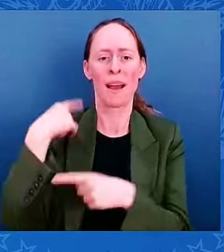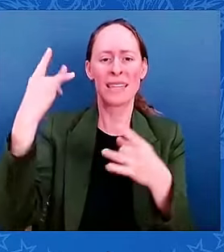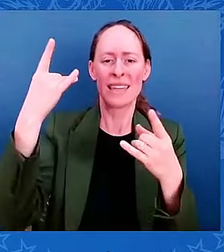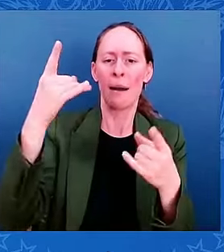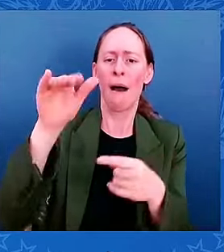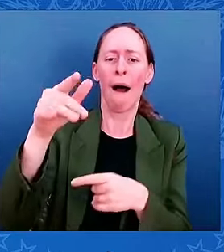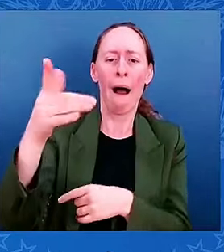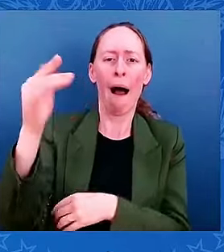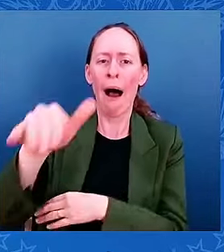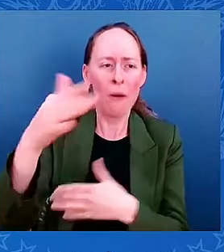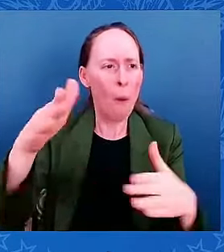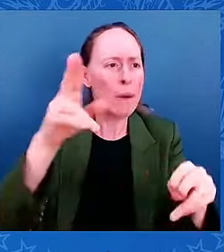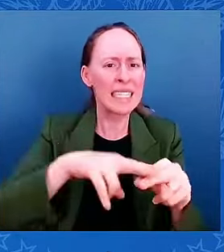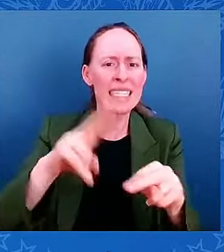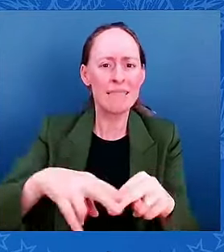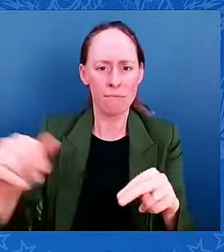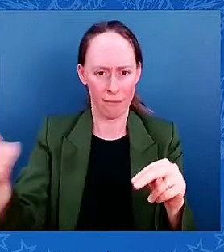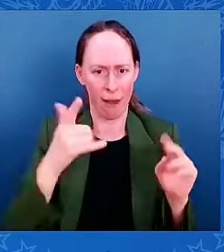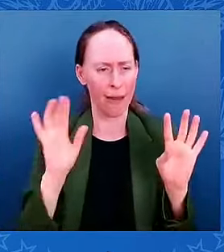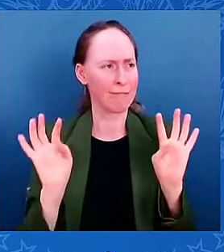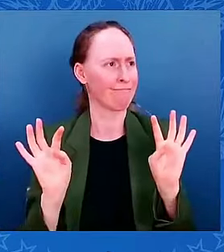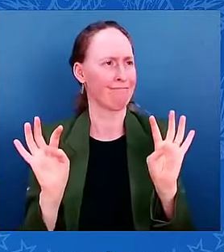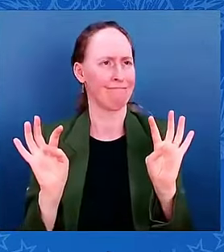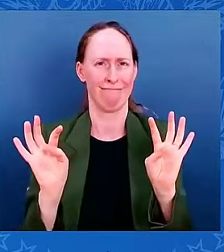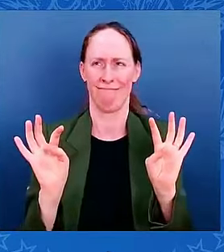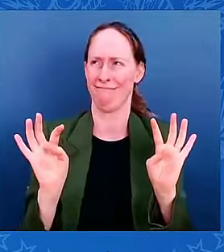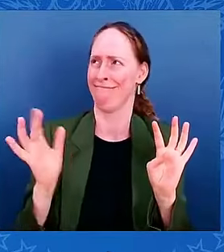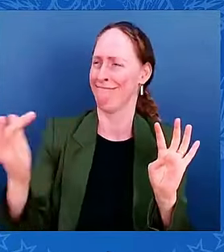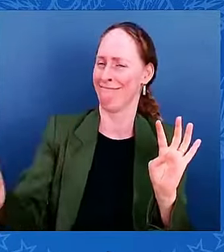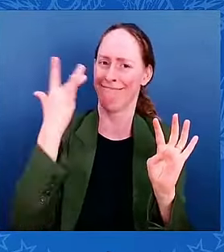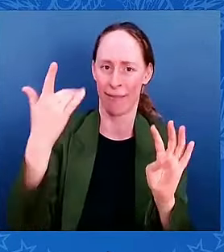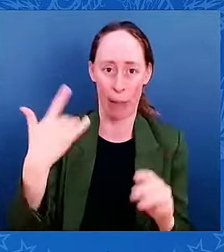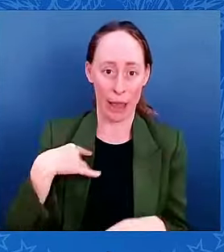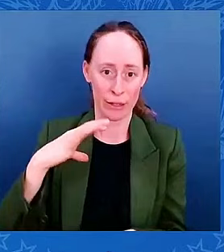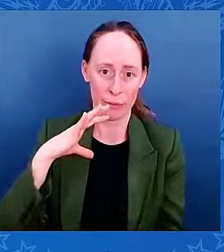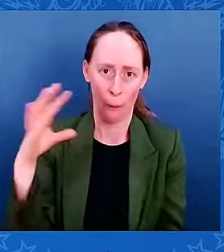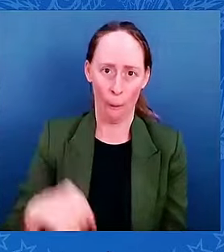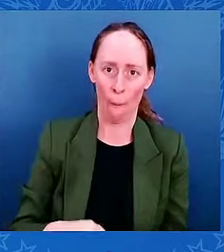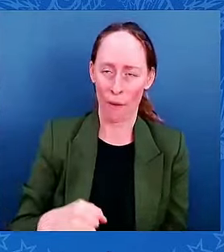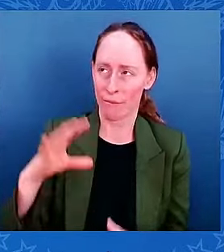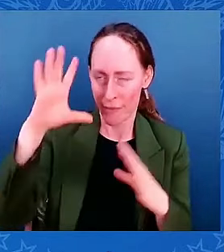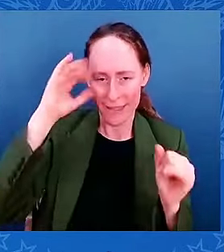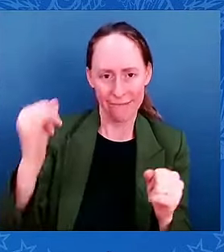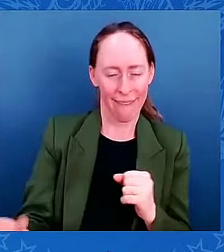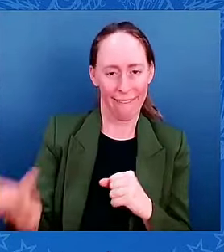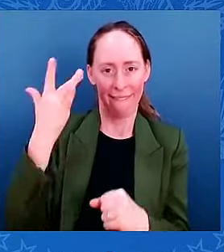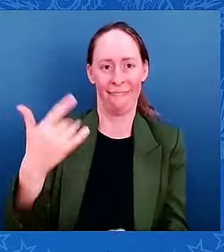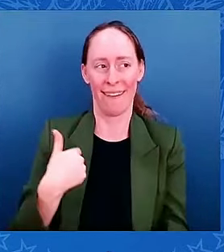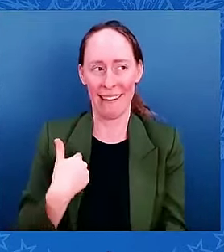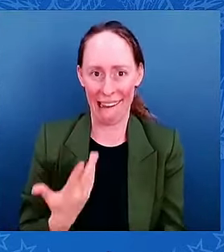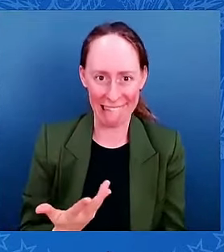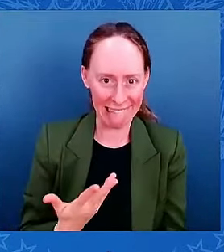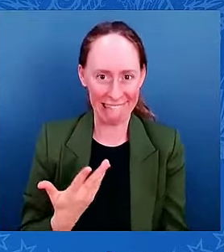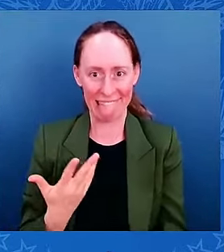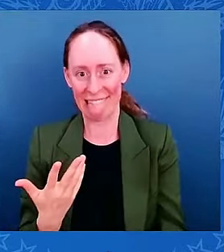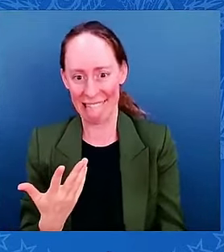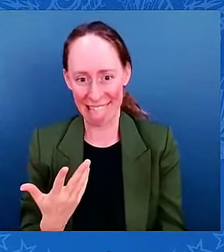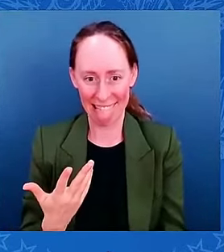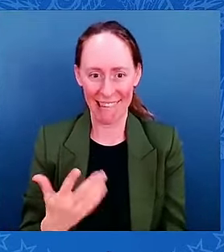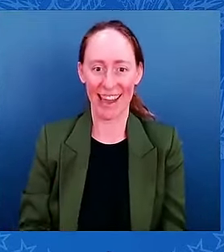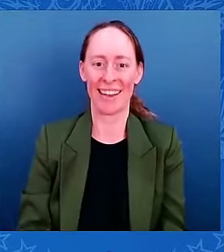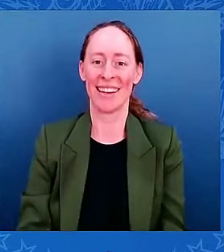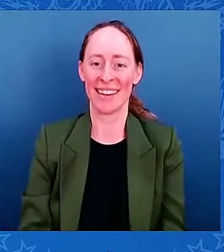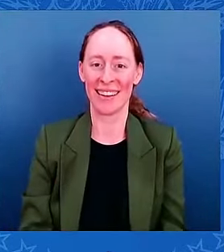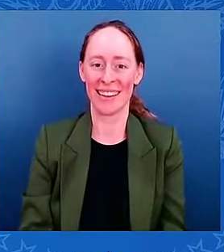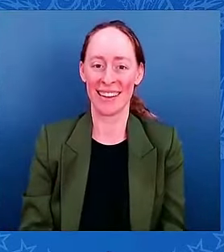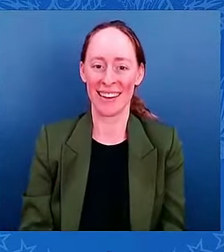Look, your general president, Mark McManus, where Mark is sitting behind me somewhere, isn't he? See, he didn't run, did he? Right over here. All